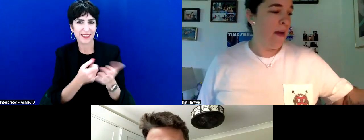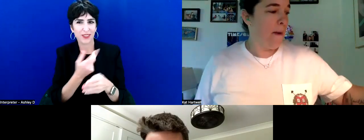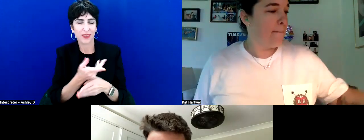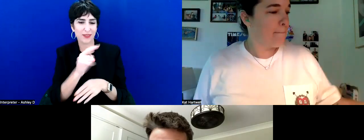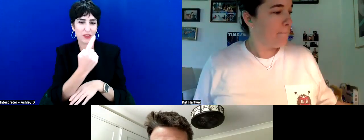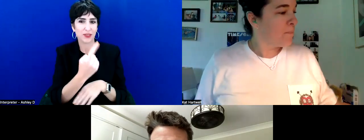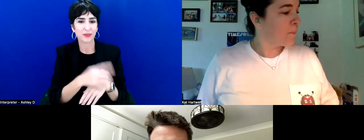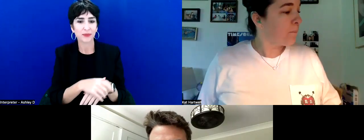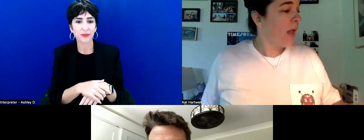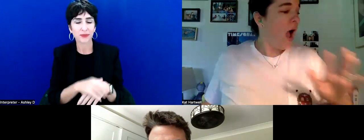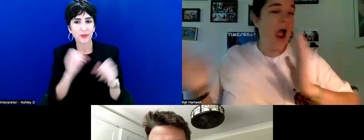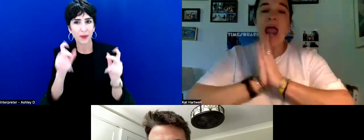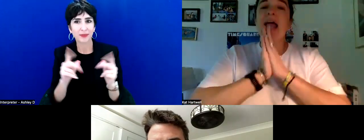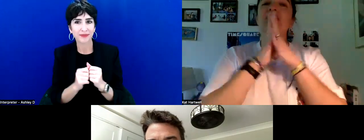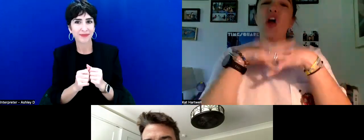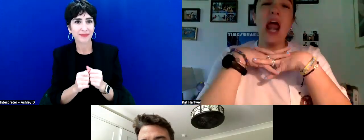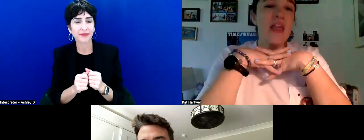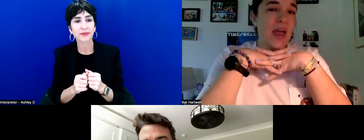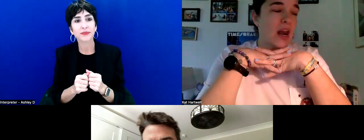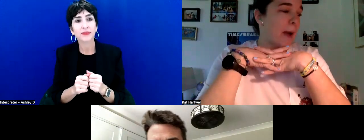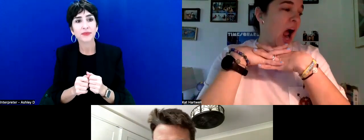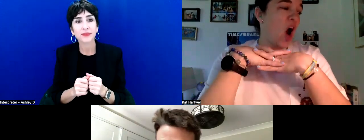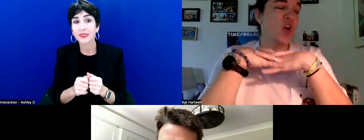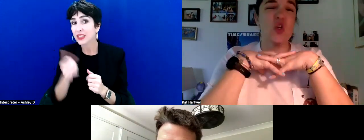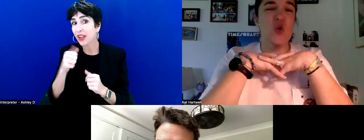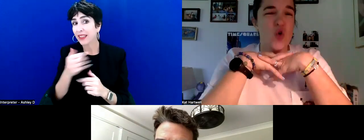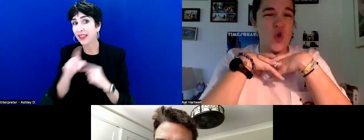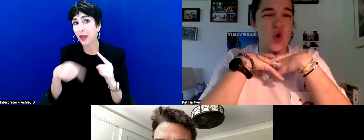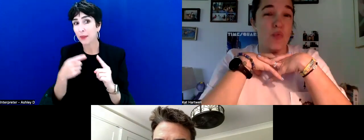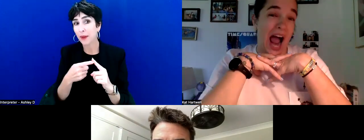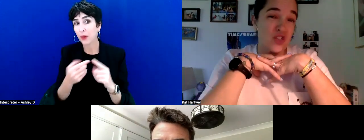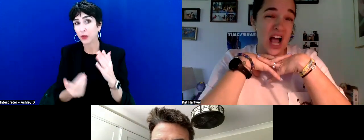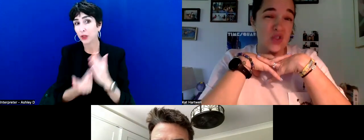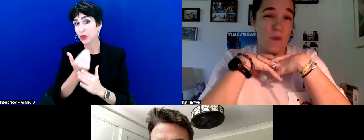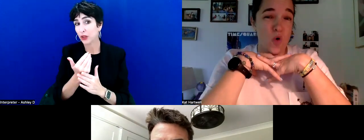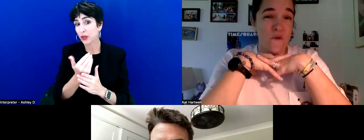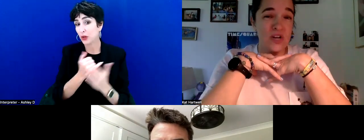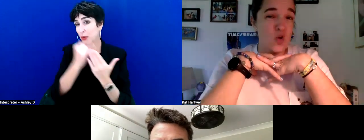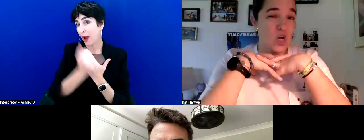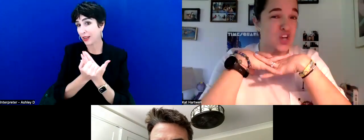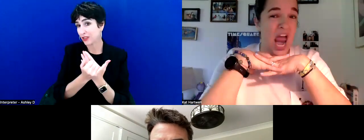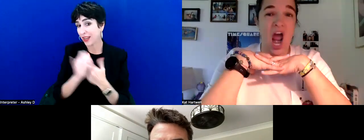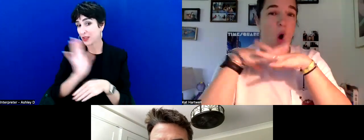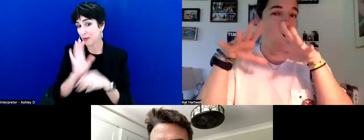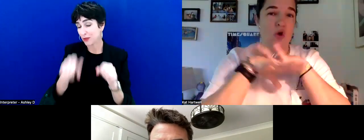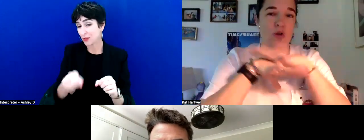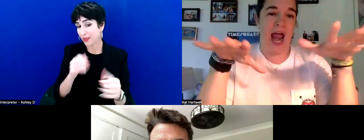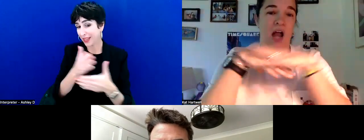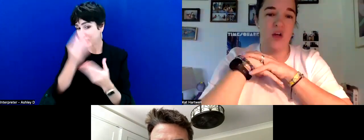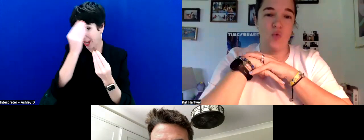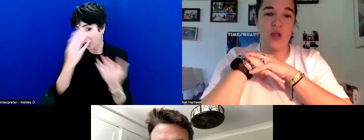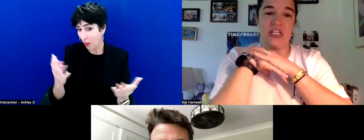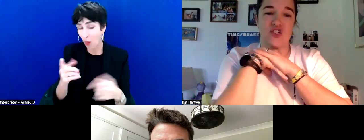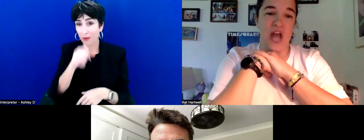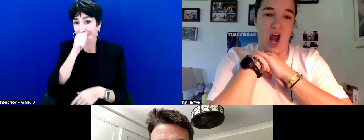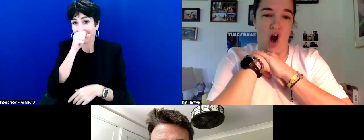things. Okay. Is there anything about your new project or movie you could share, or you